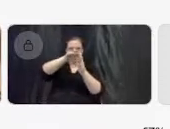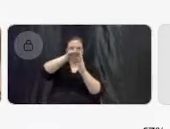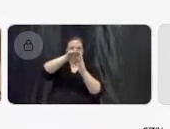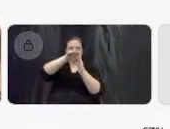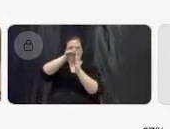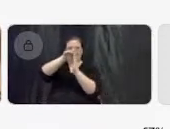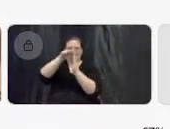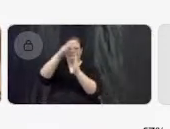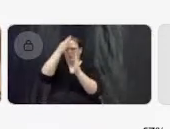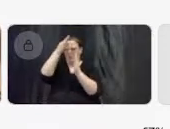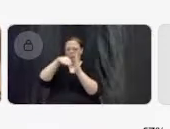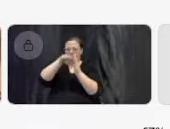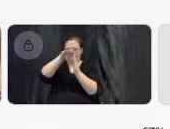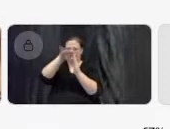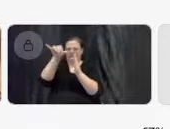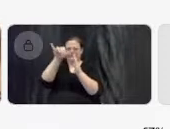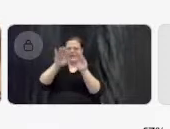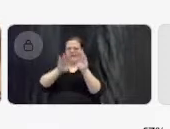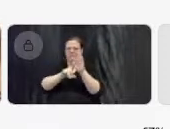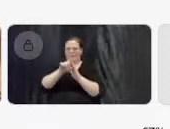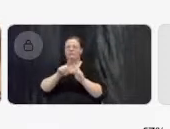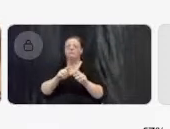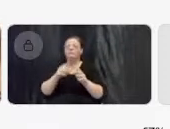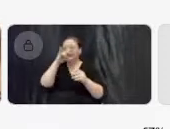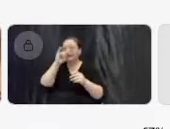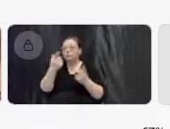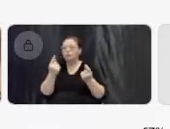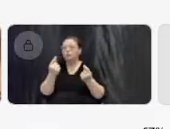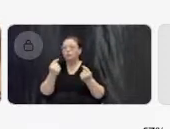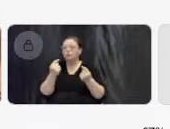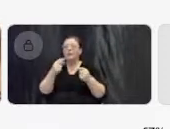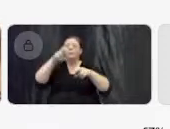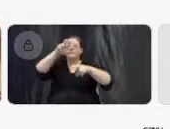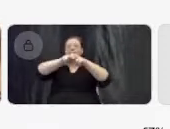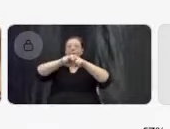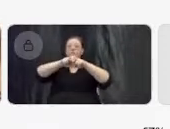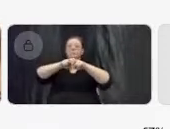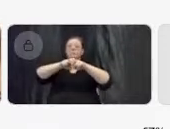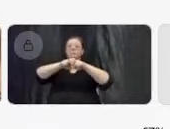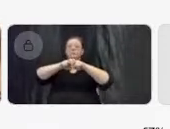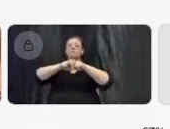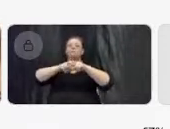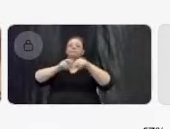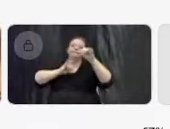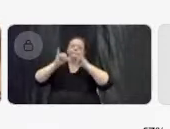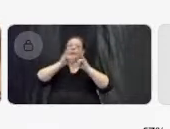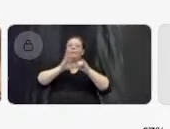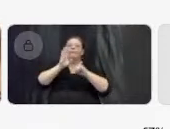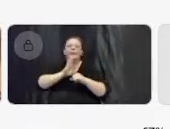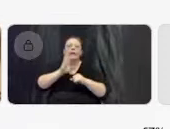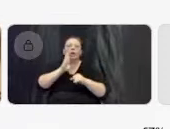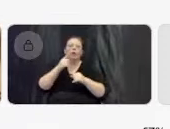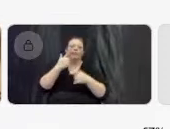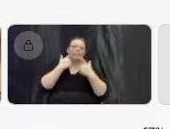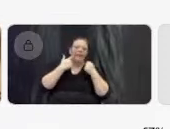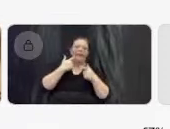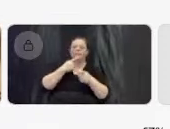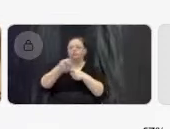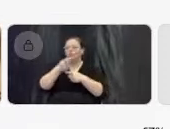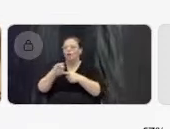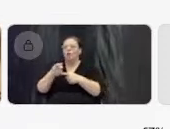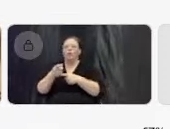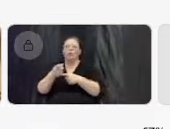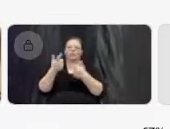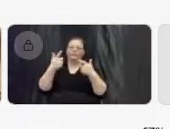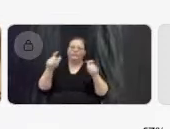fence. And what the kids would do is they'd sit on it and drink beer and laugh and joke and make